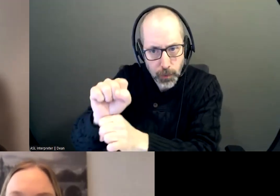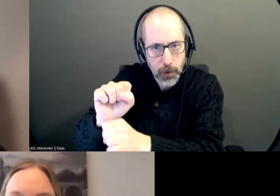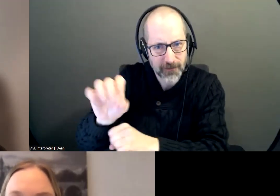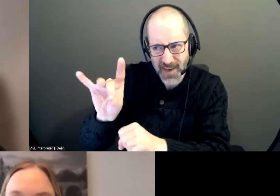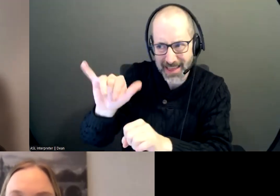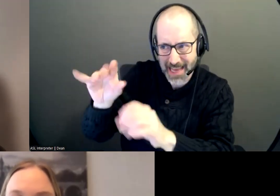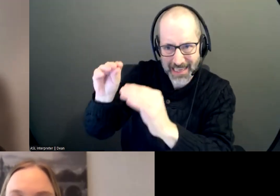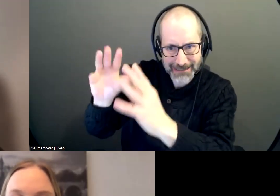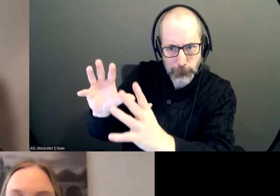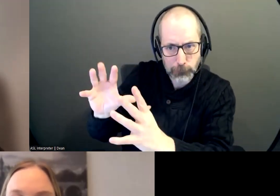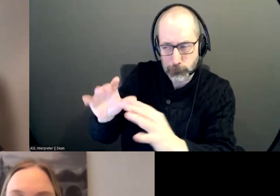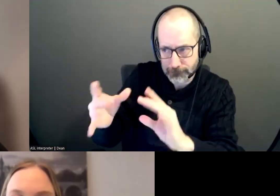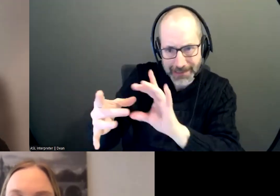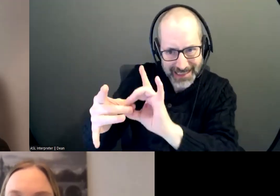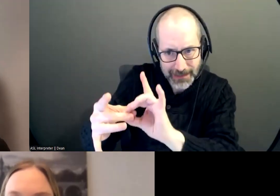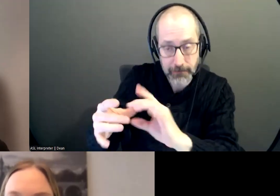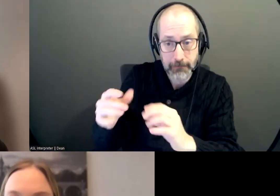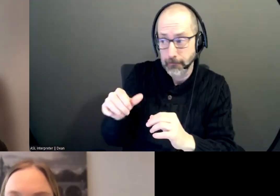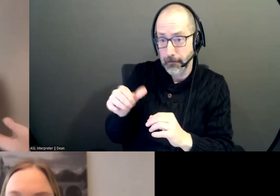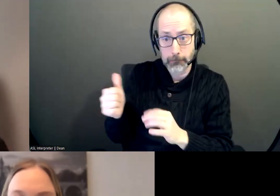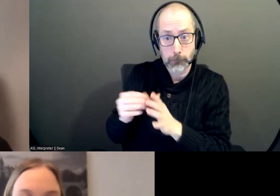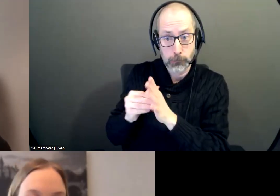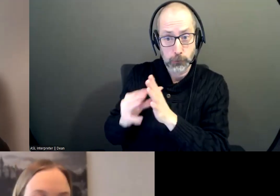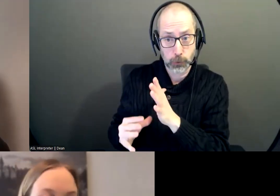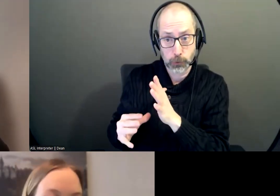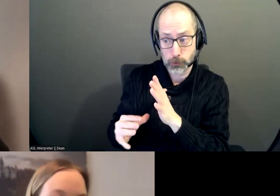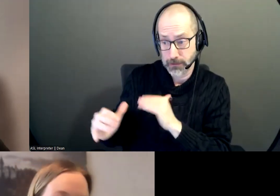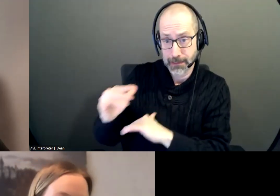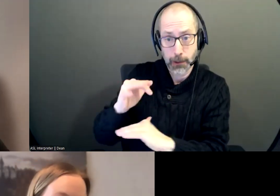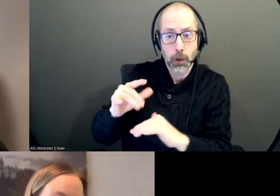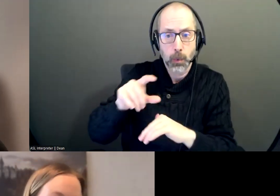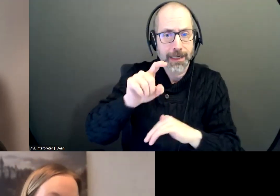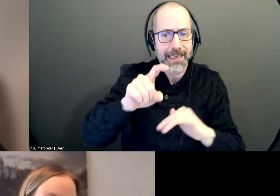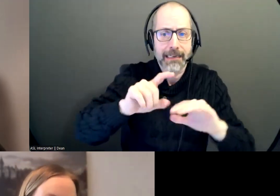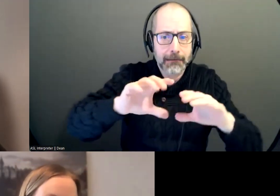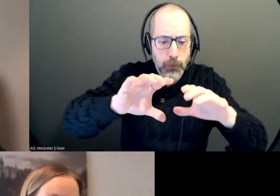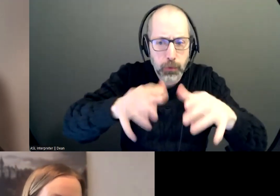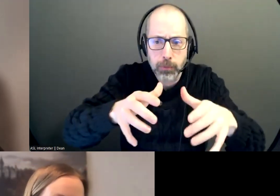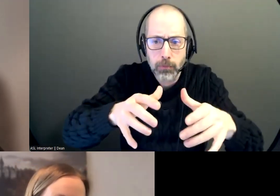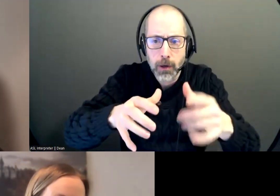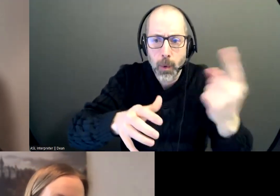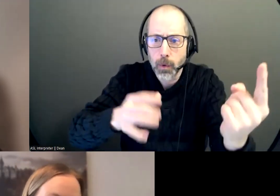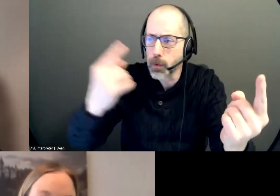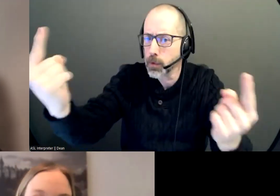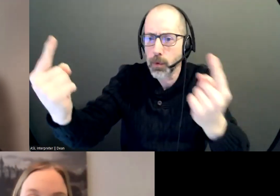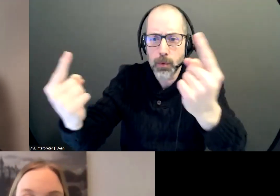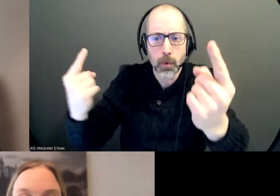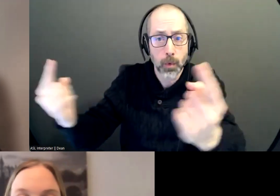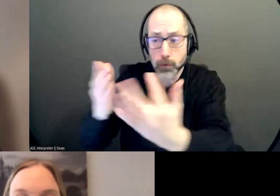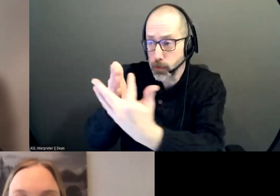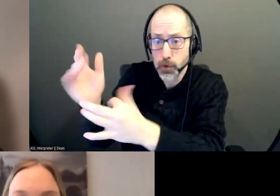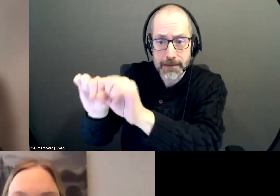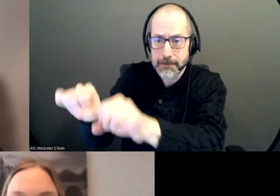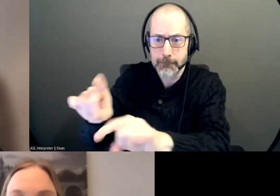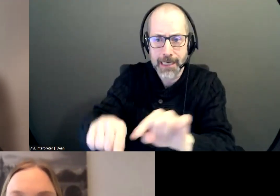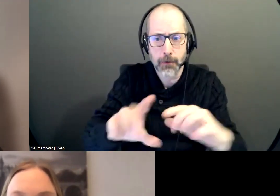other universitaire, du peers travail who des can diplômés, become, connecter we avec need d'autres pairs. collectors. We can't Nous live avons through these besoin de systems on our collectifs, own. de